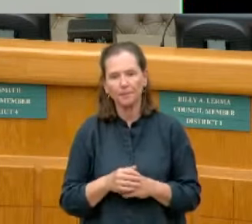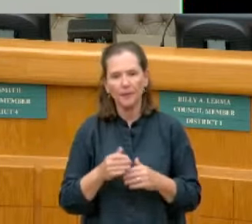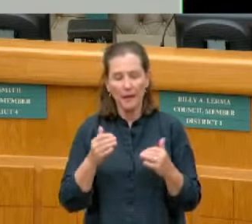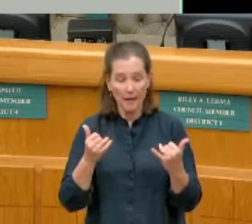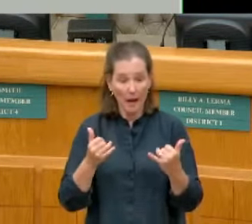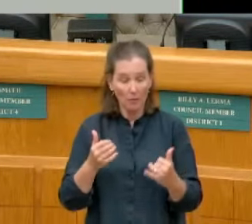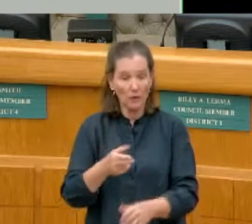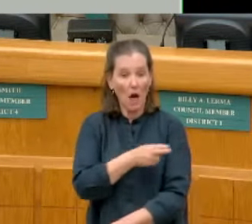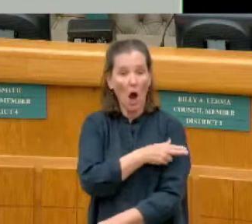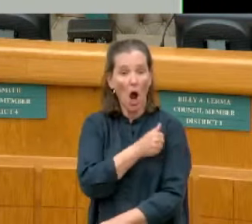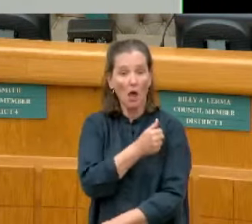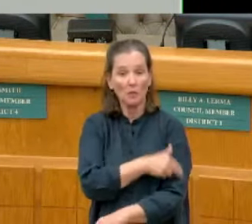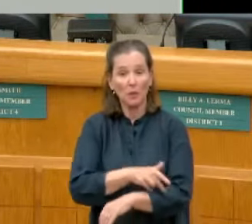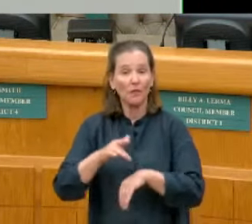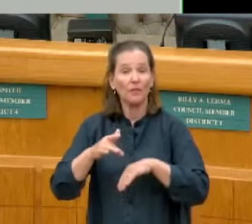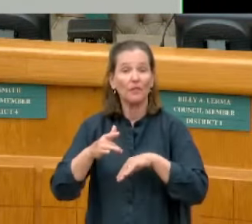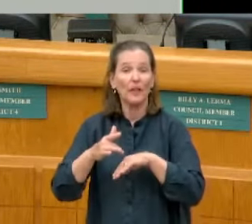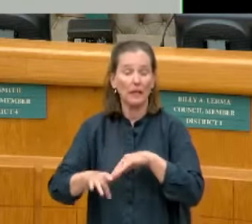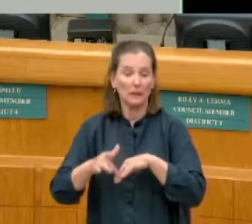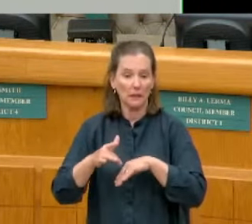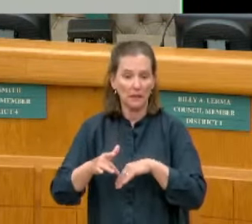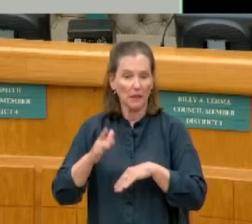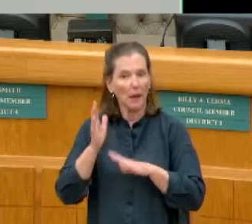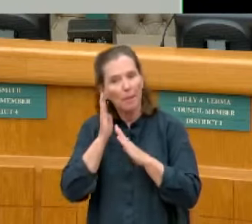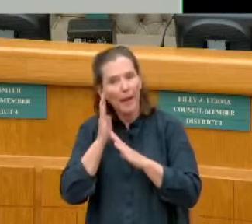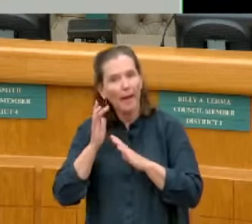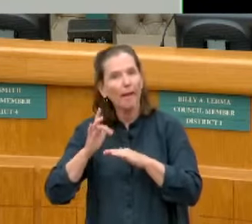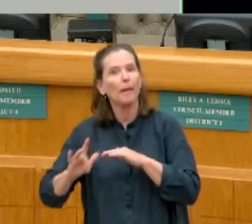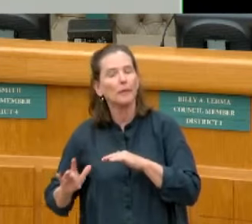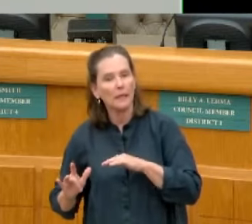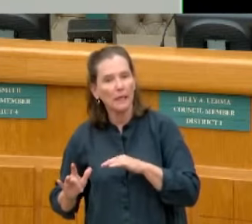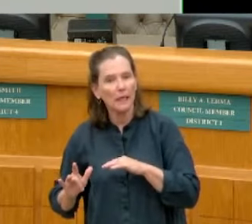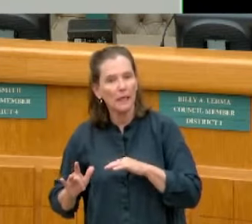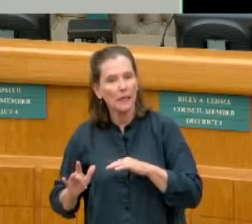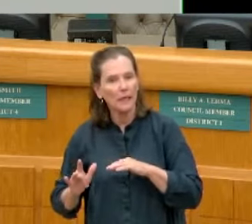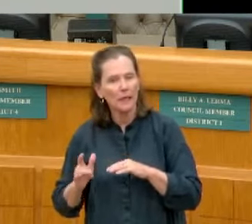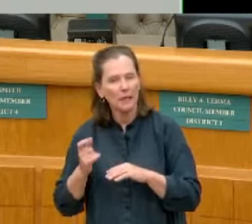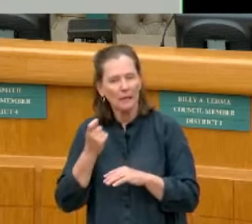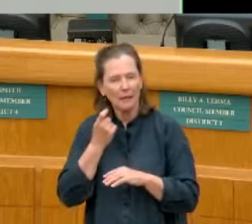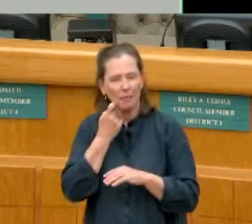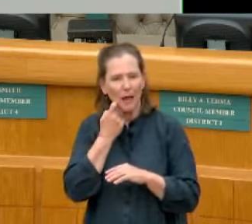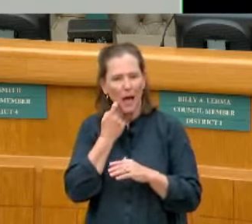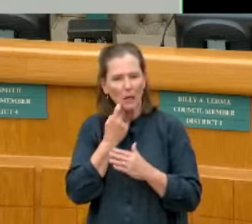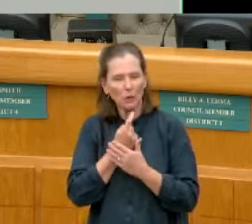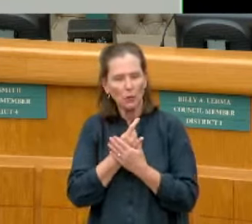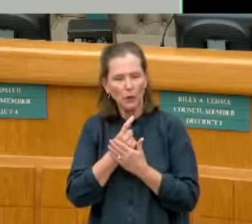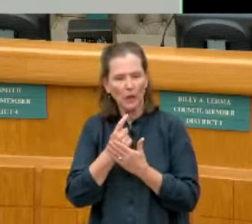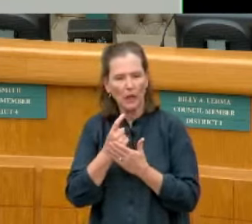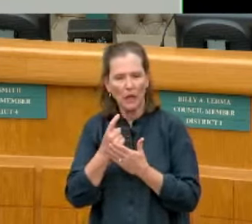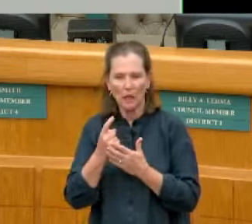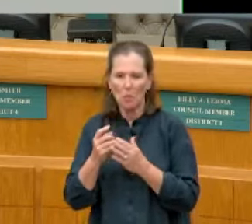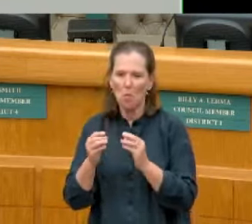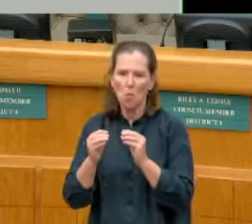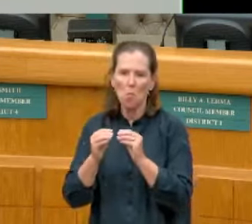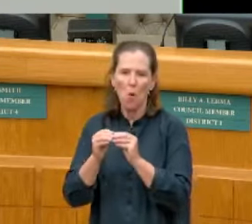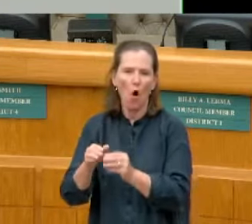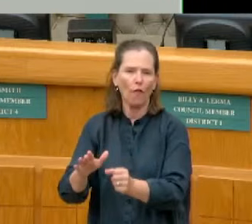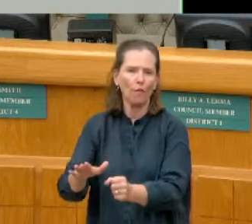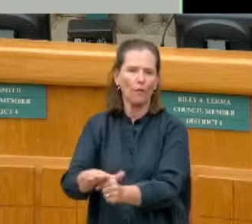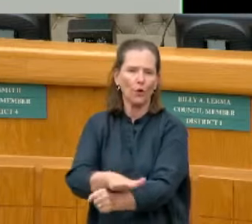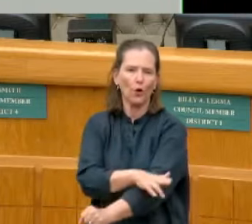lowest point, and I don't mean today, but in this Delta wave, and within the last week, it's been in the lowest point that it's ever been